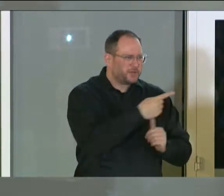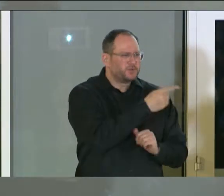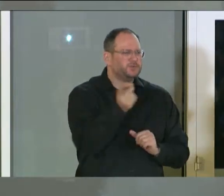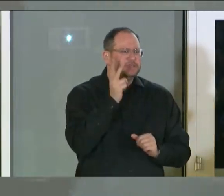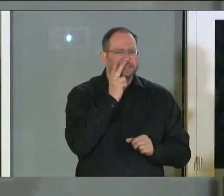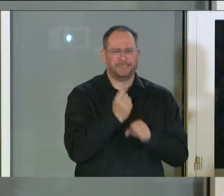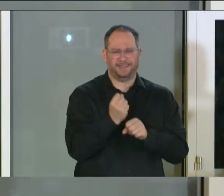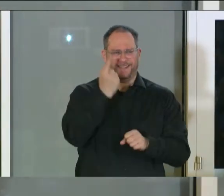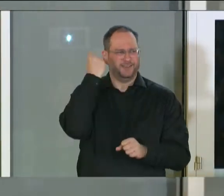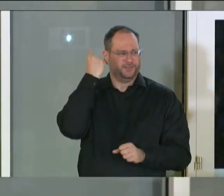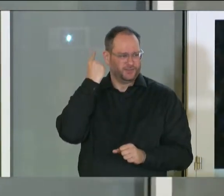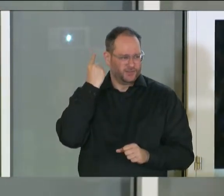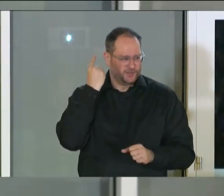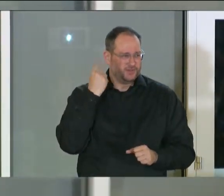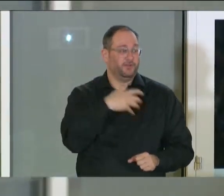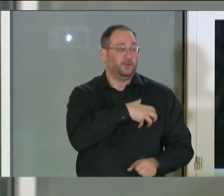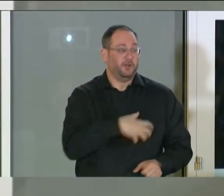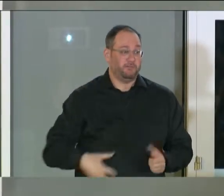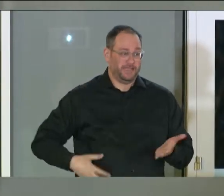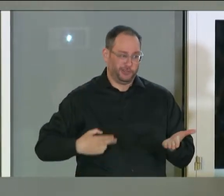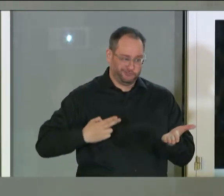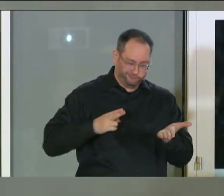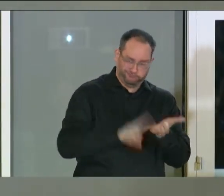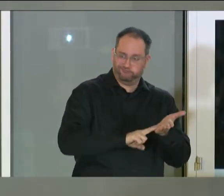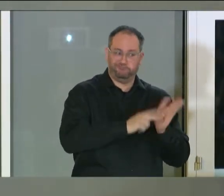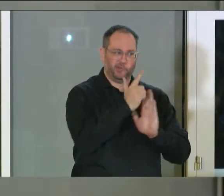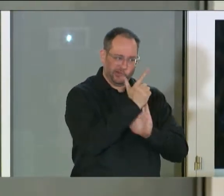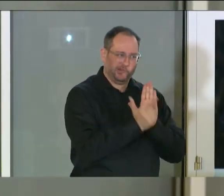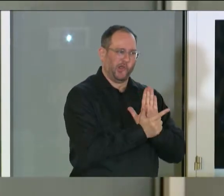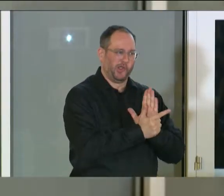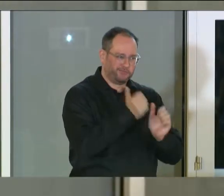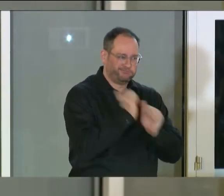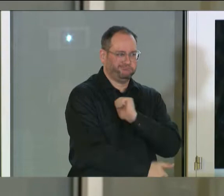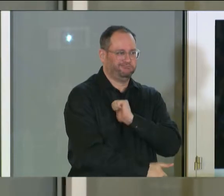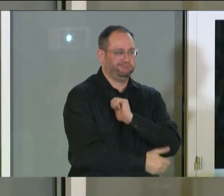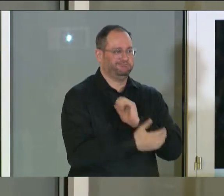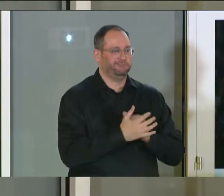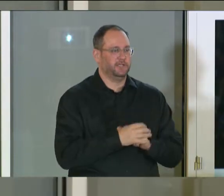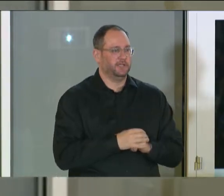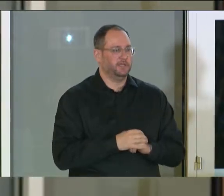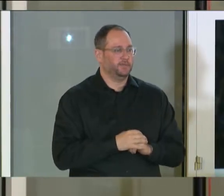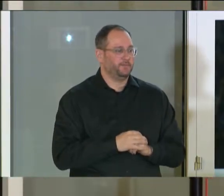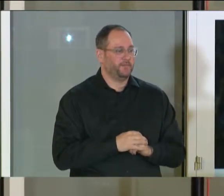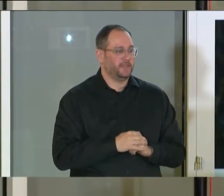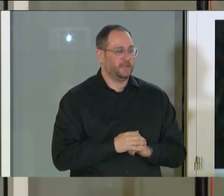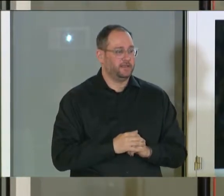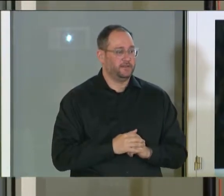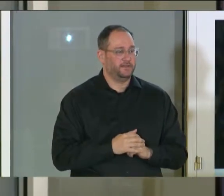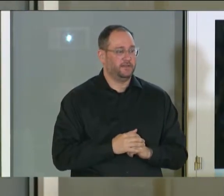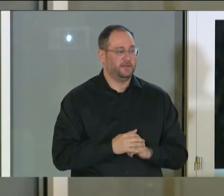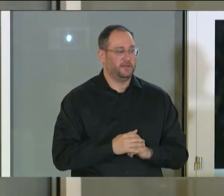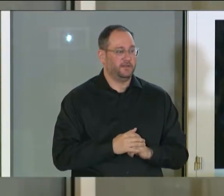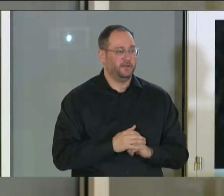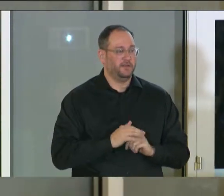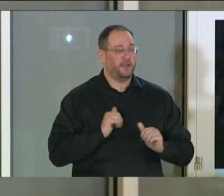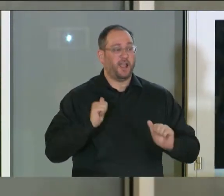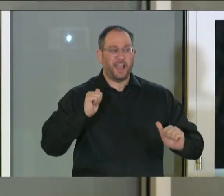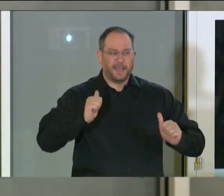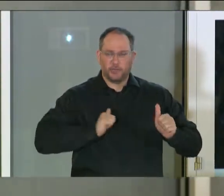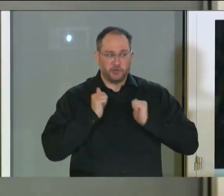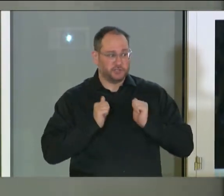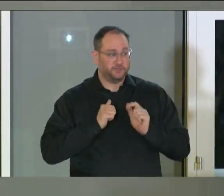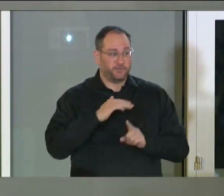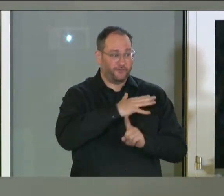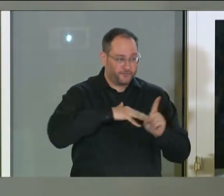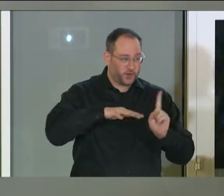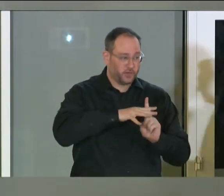mayor signed into law one of the most aggressive environmental goals in the country.